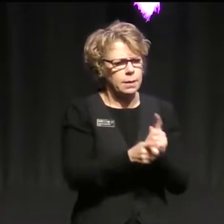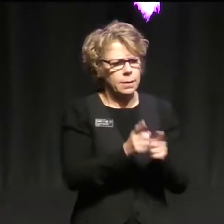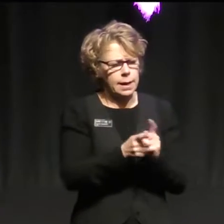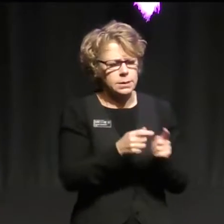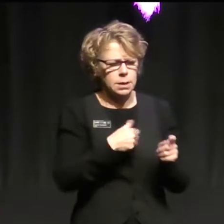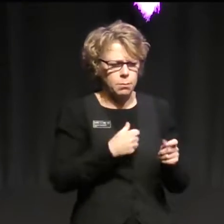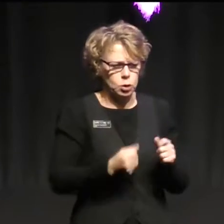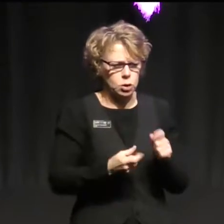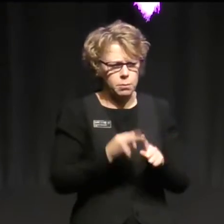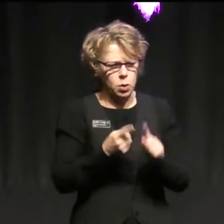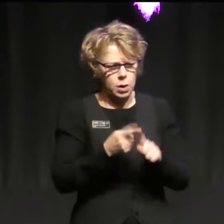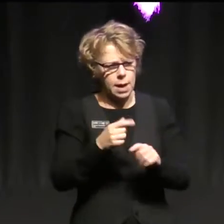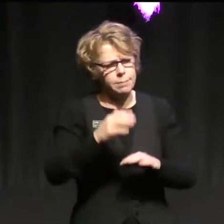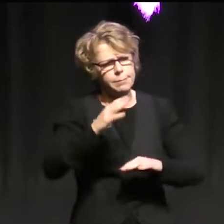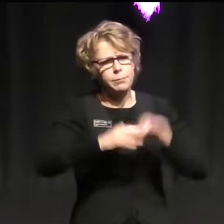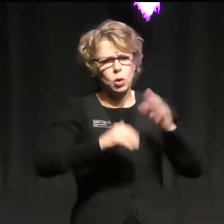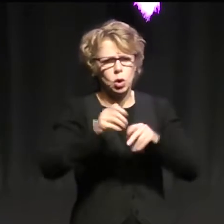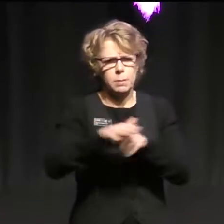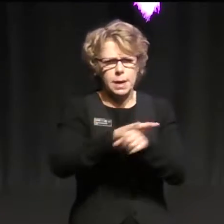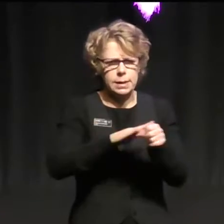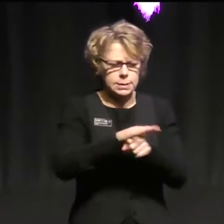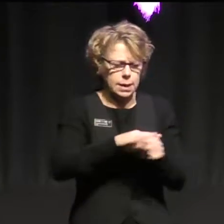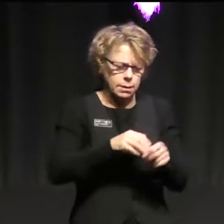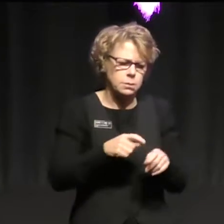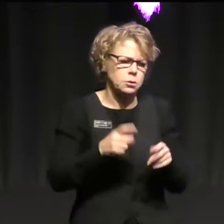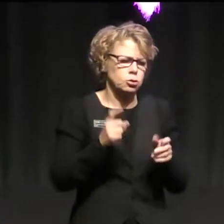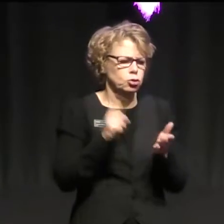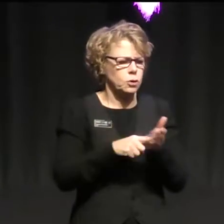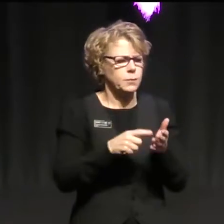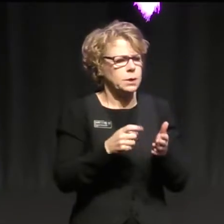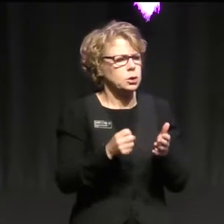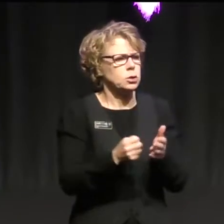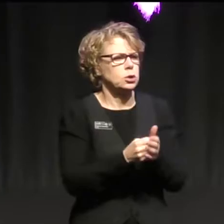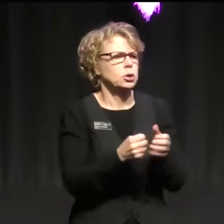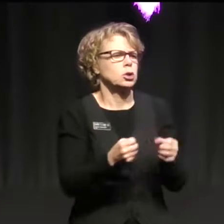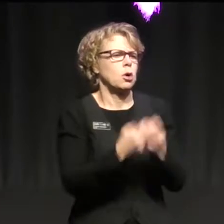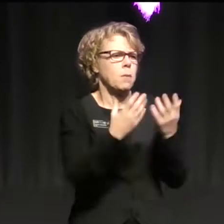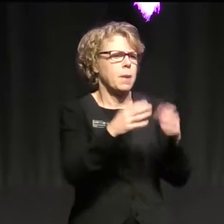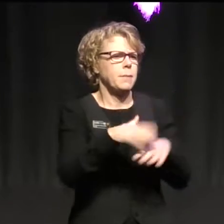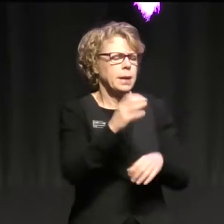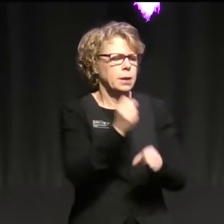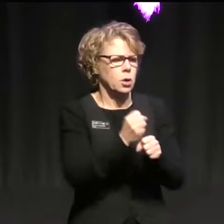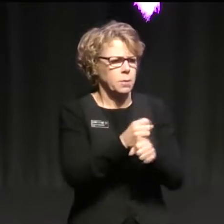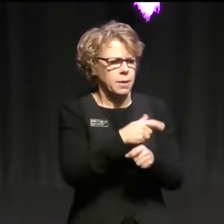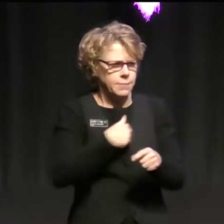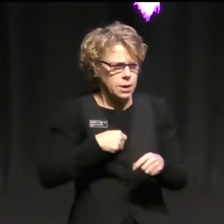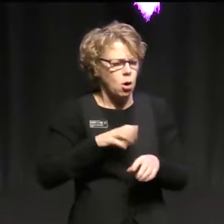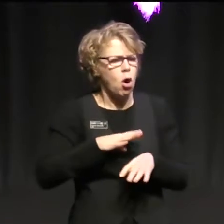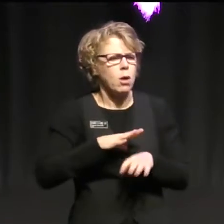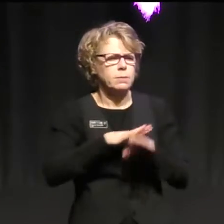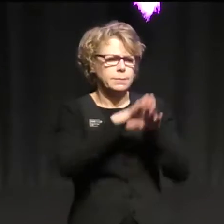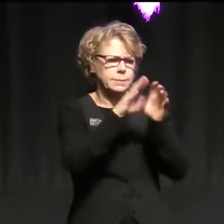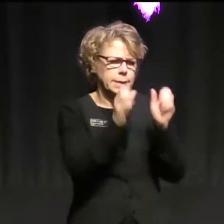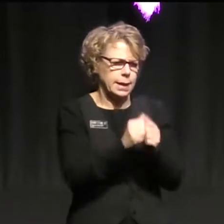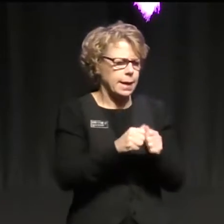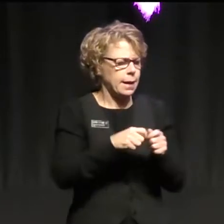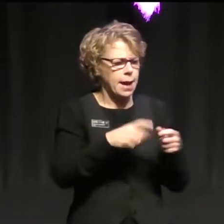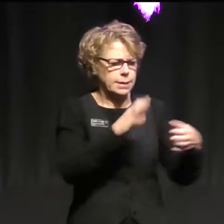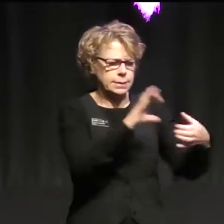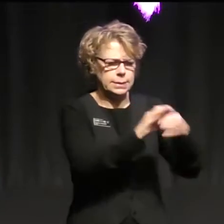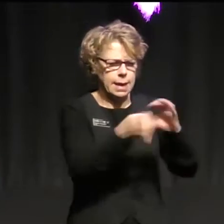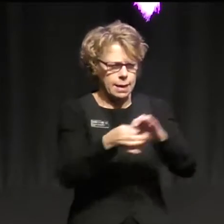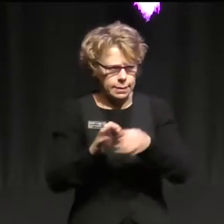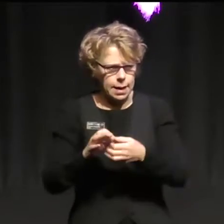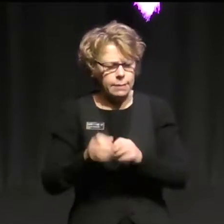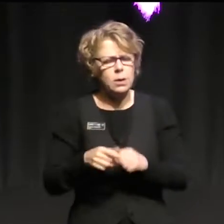sites or doing odd jobs. But we designed a whole rural distribution network, and let me tell you, that